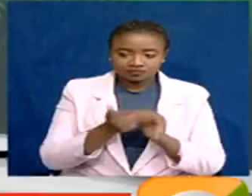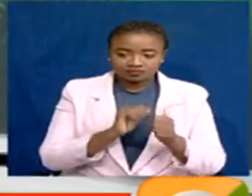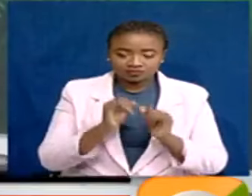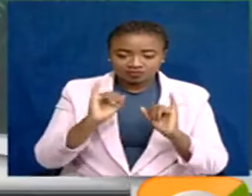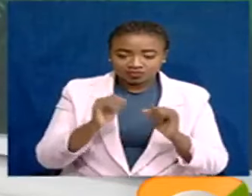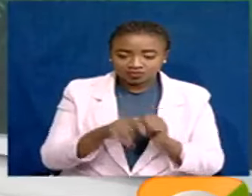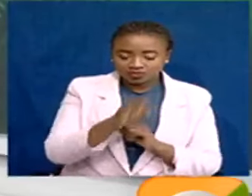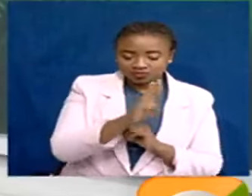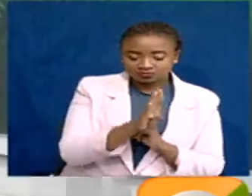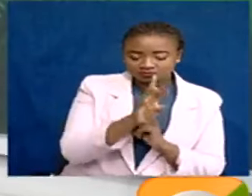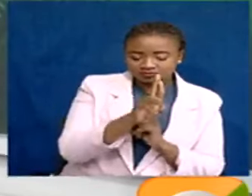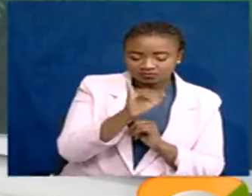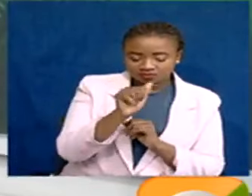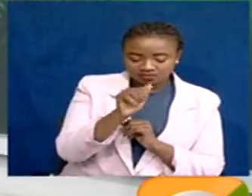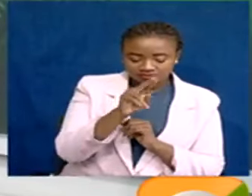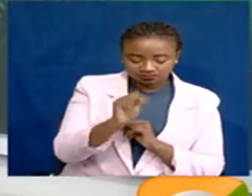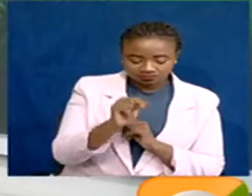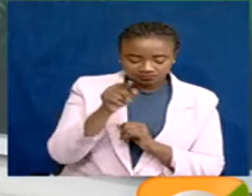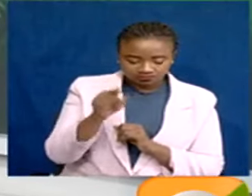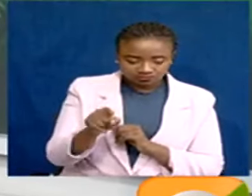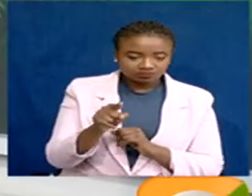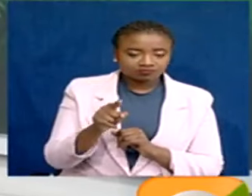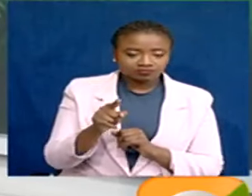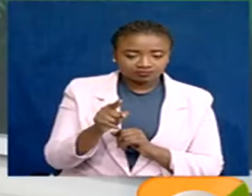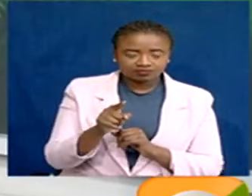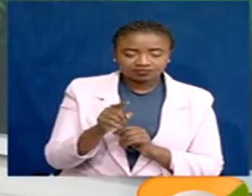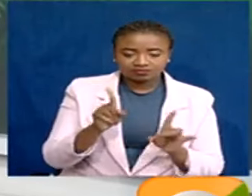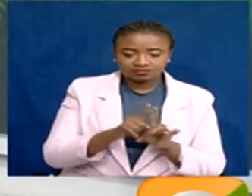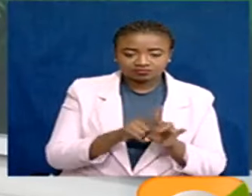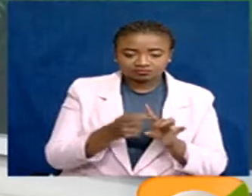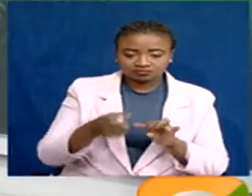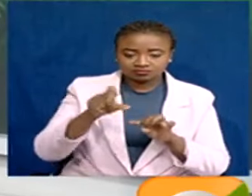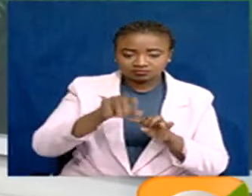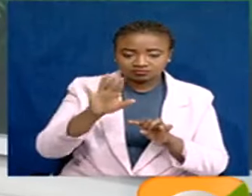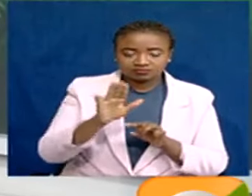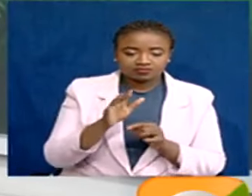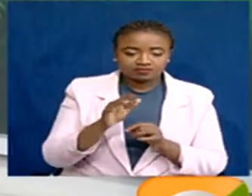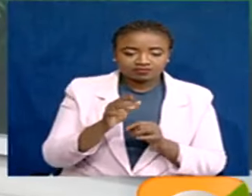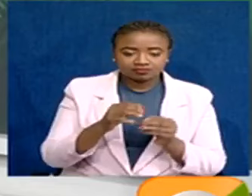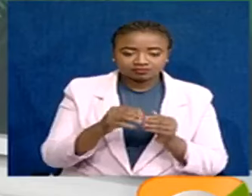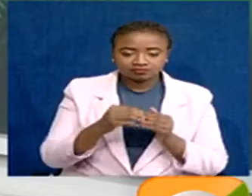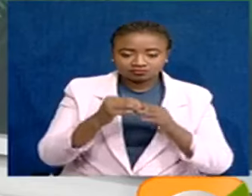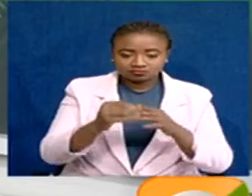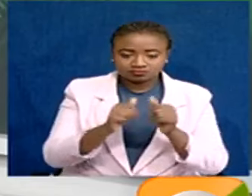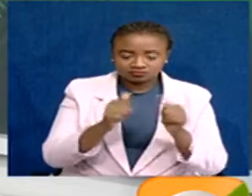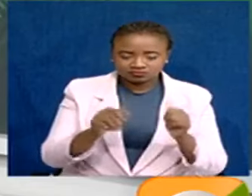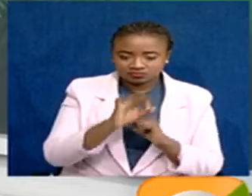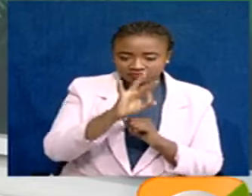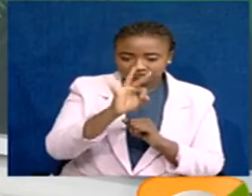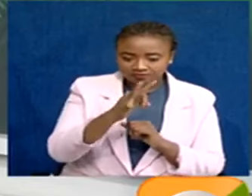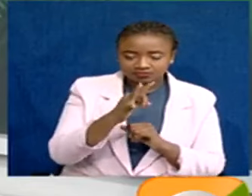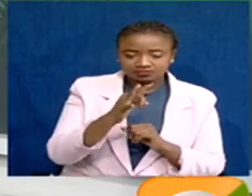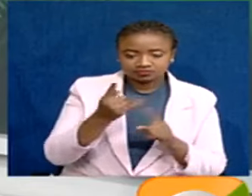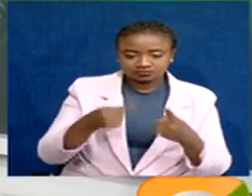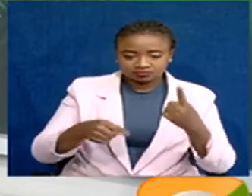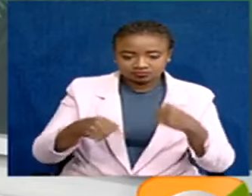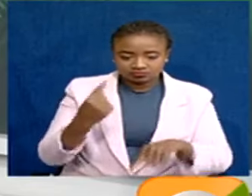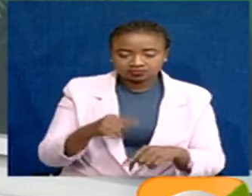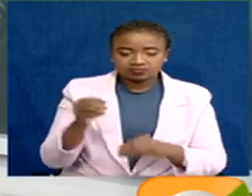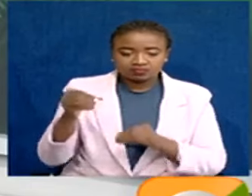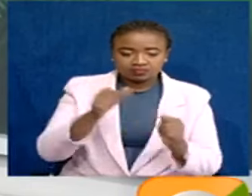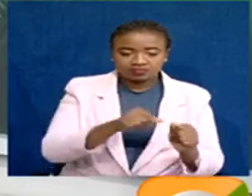Lion Michira bagged a brace as Shabana extended their fine league run with a third consecutive win,